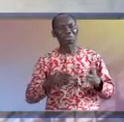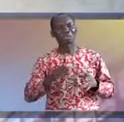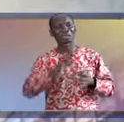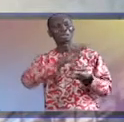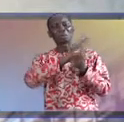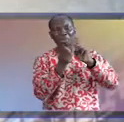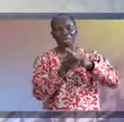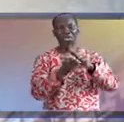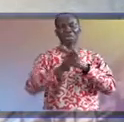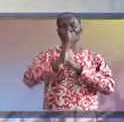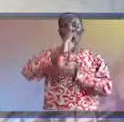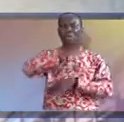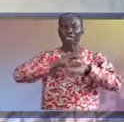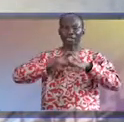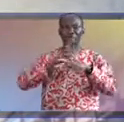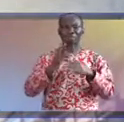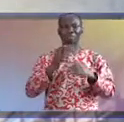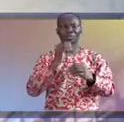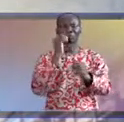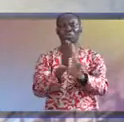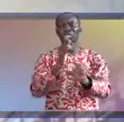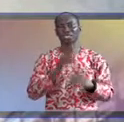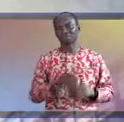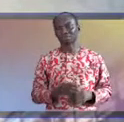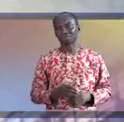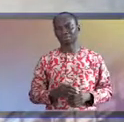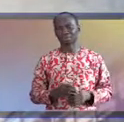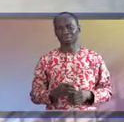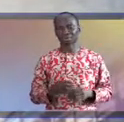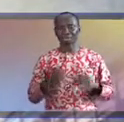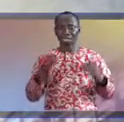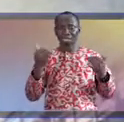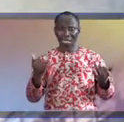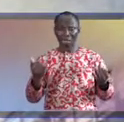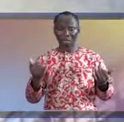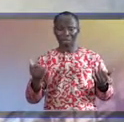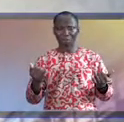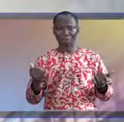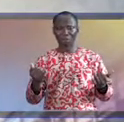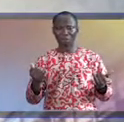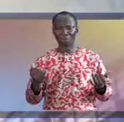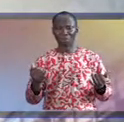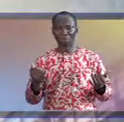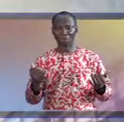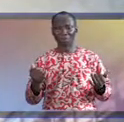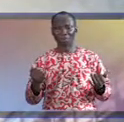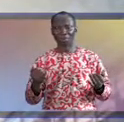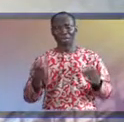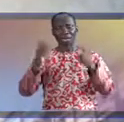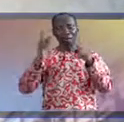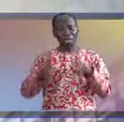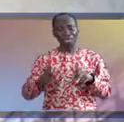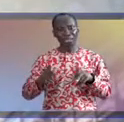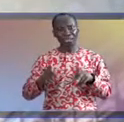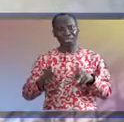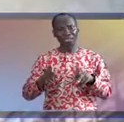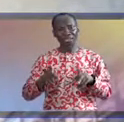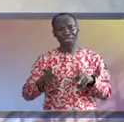of heaven is at hand. For this is he who was spoken of by the